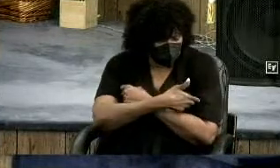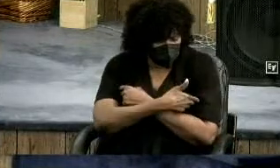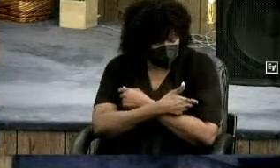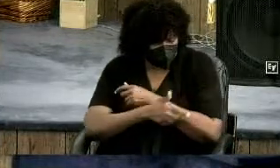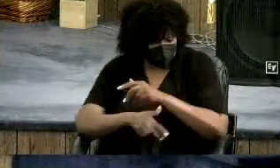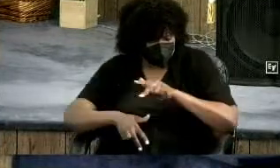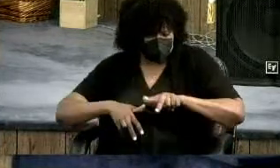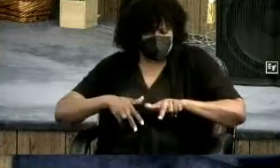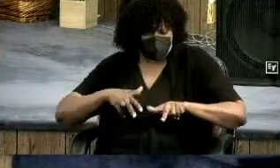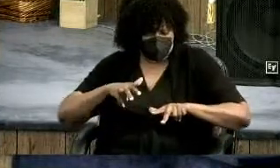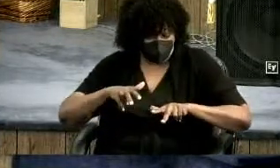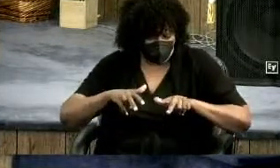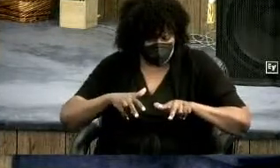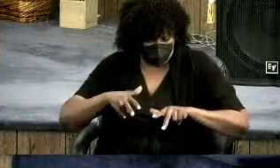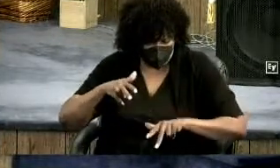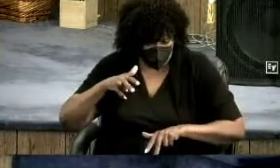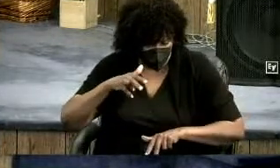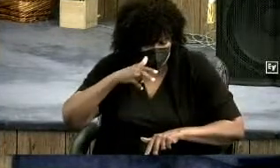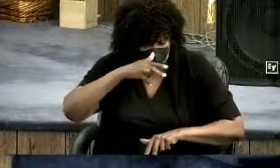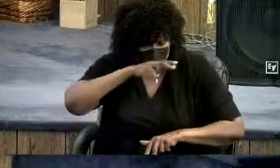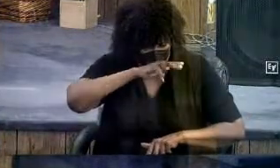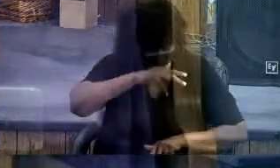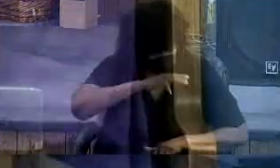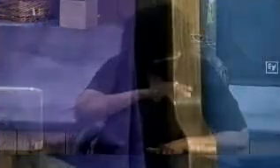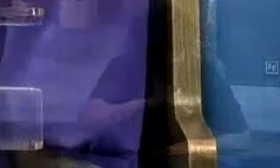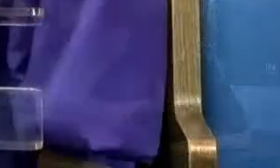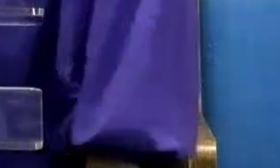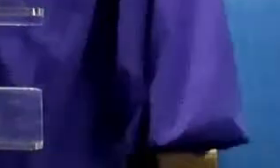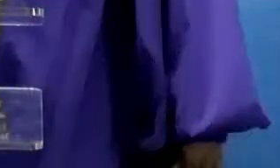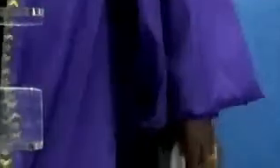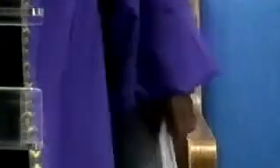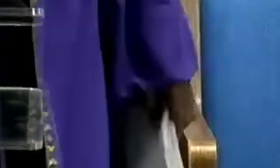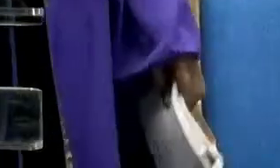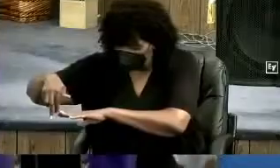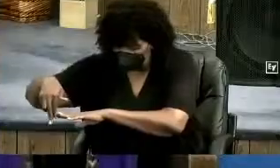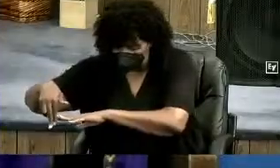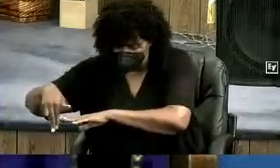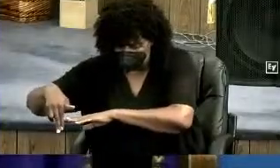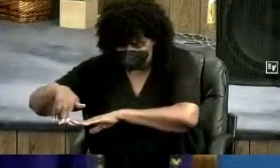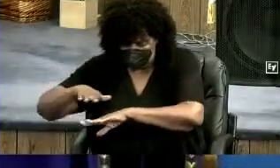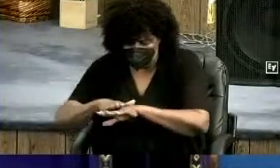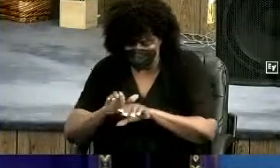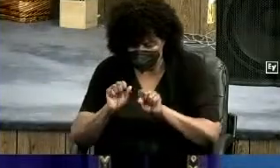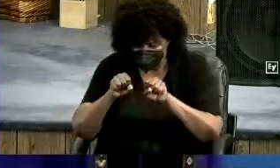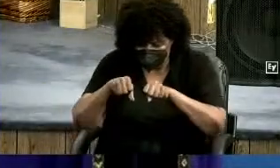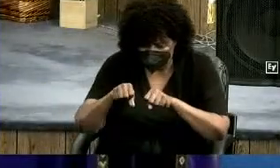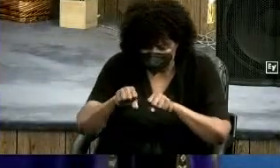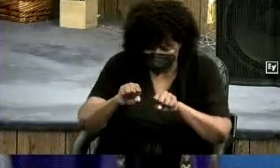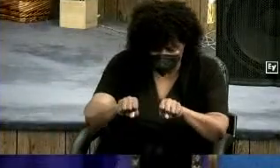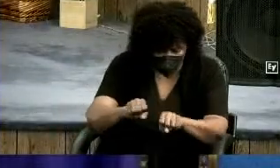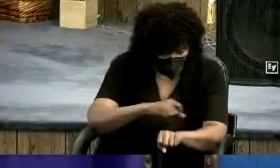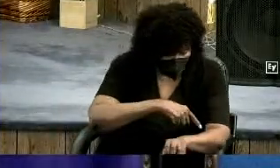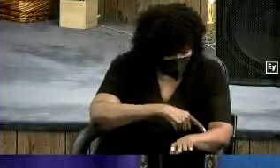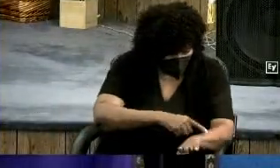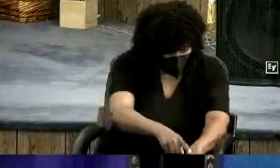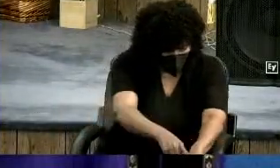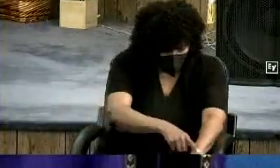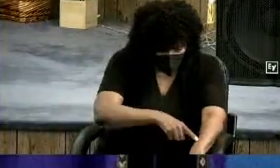got to step over them. Ex-cons are so concerned. Now, you know, that's a statement right there.